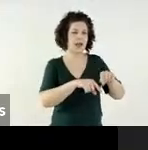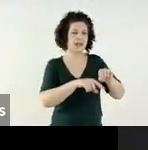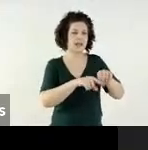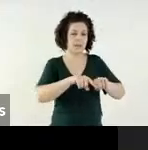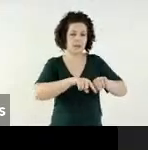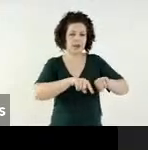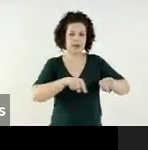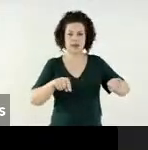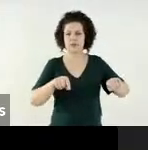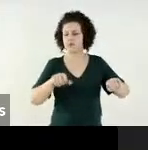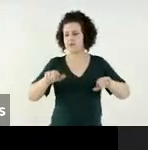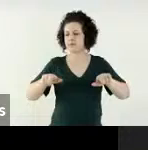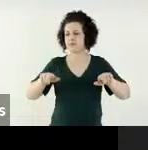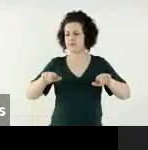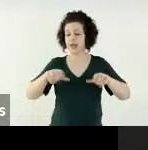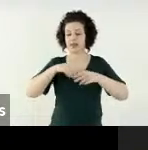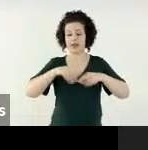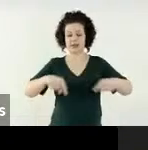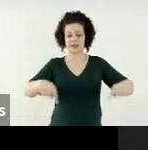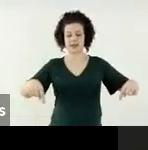positioning.